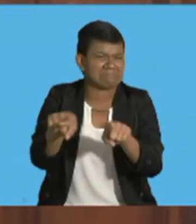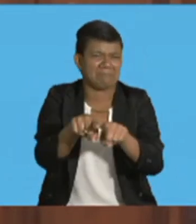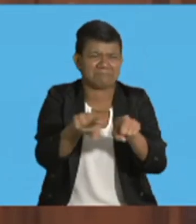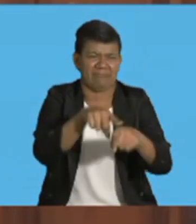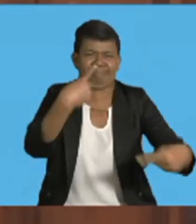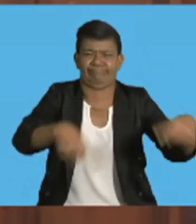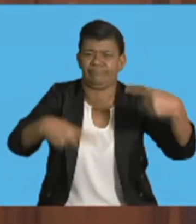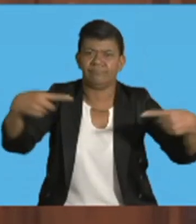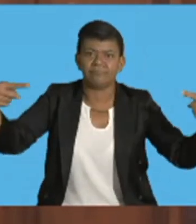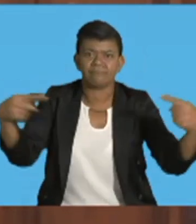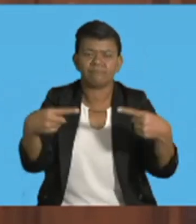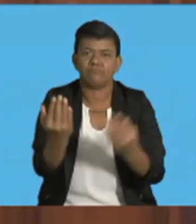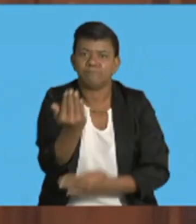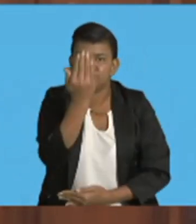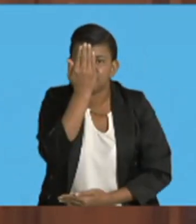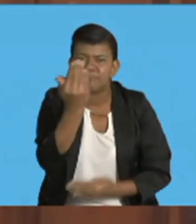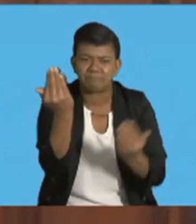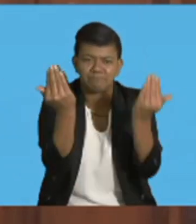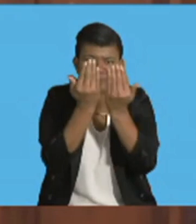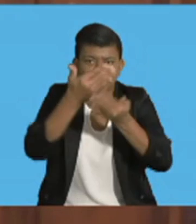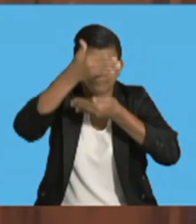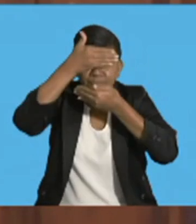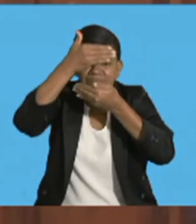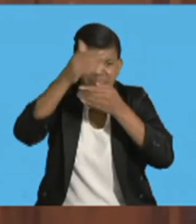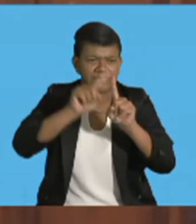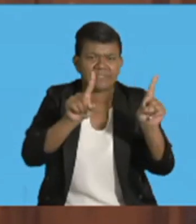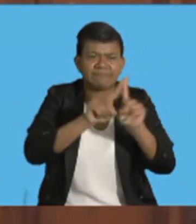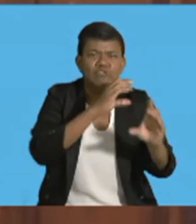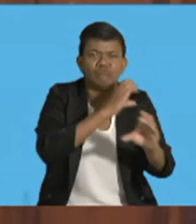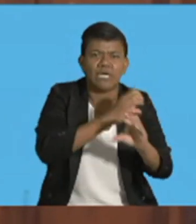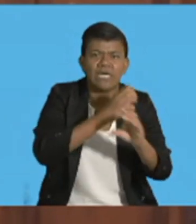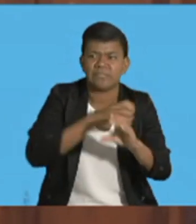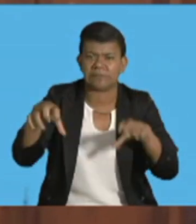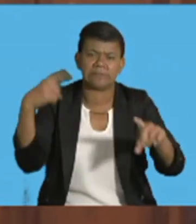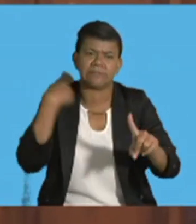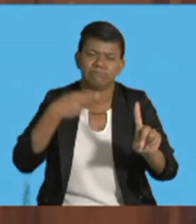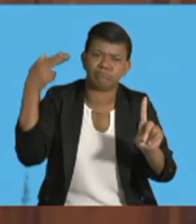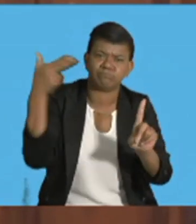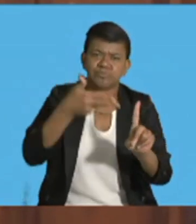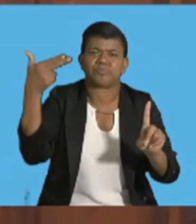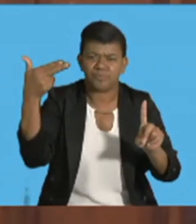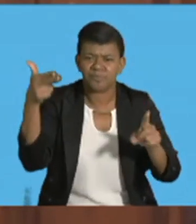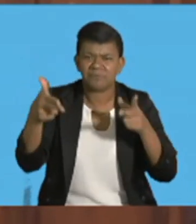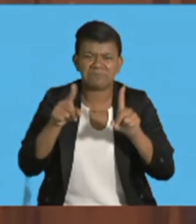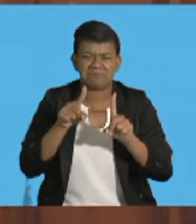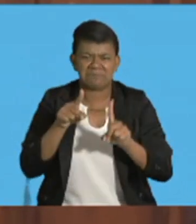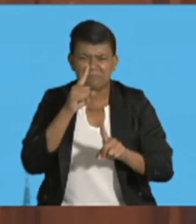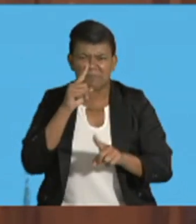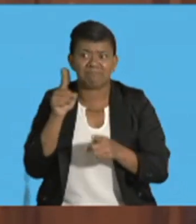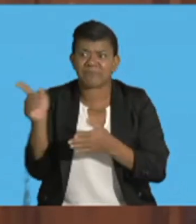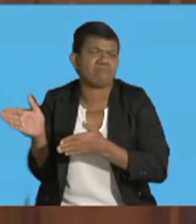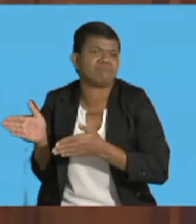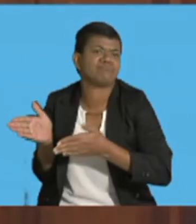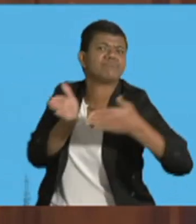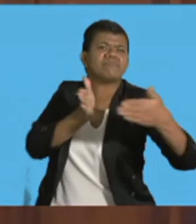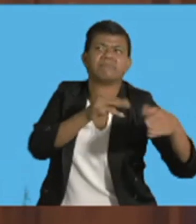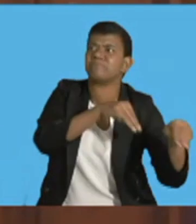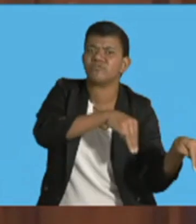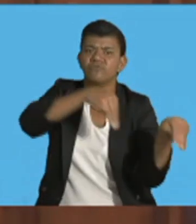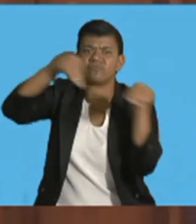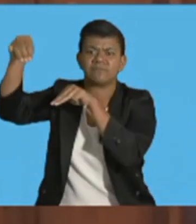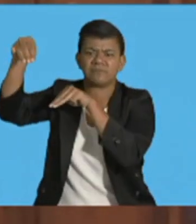to debate and decide on national issues. And this was not always the case in many parts of the